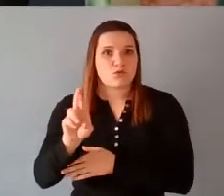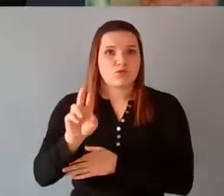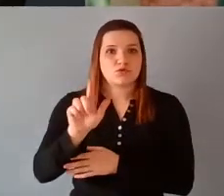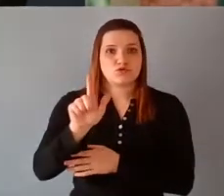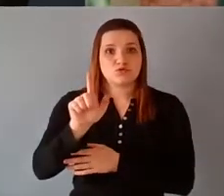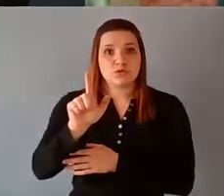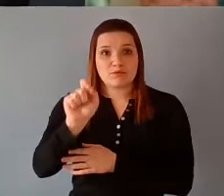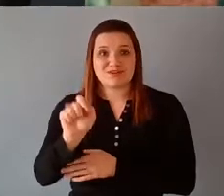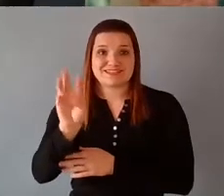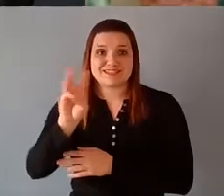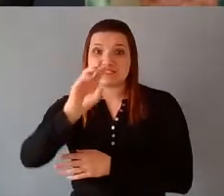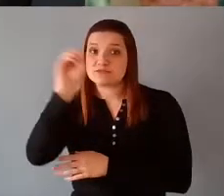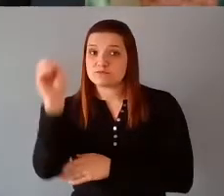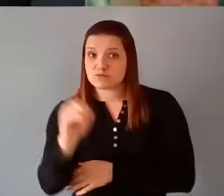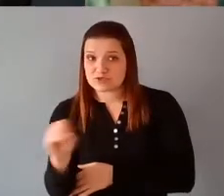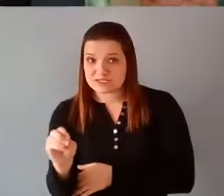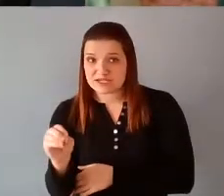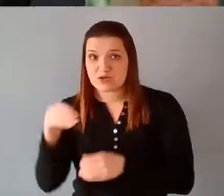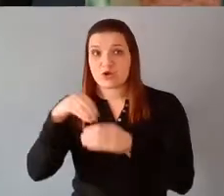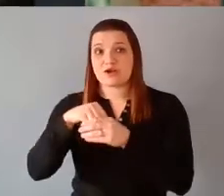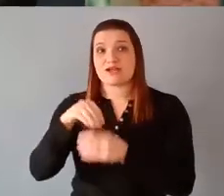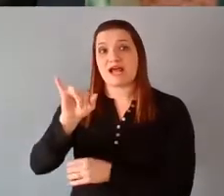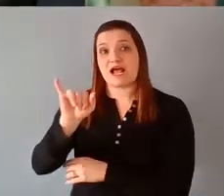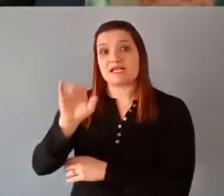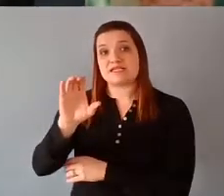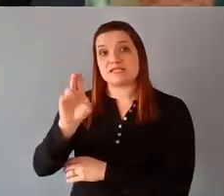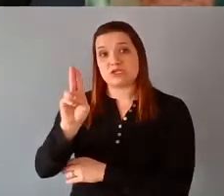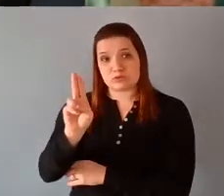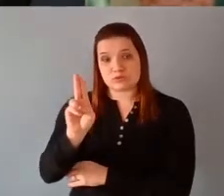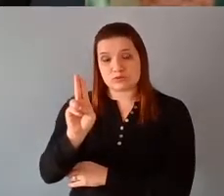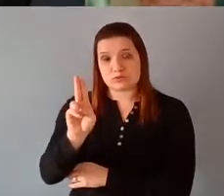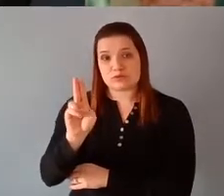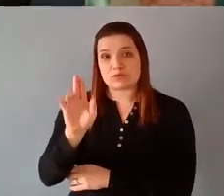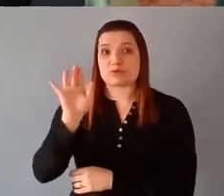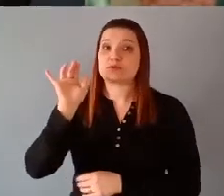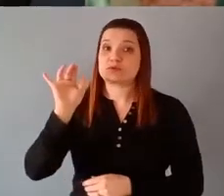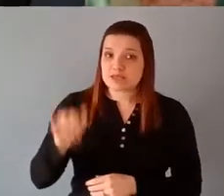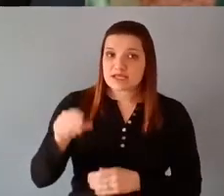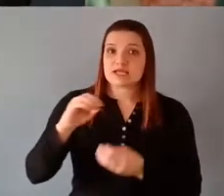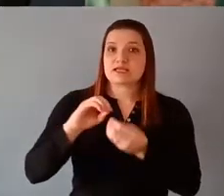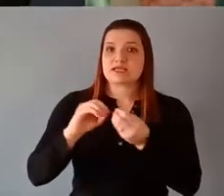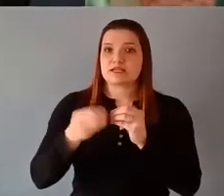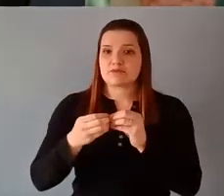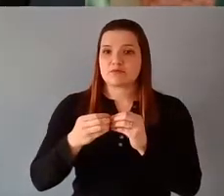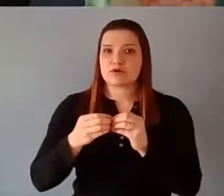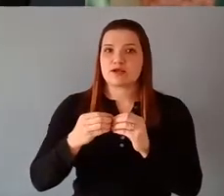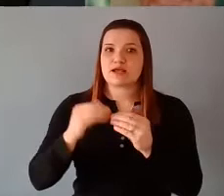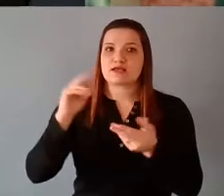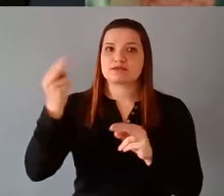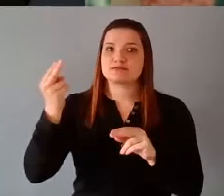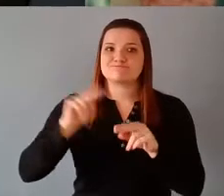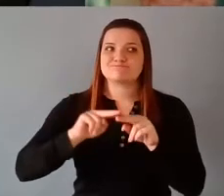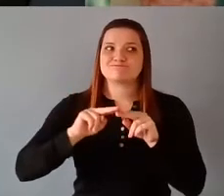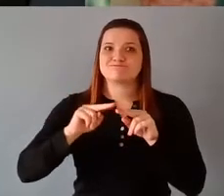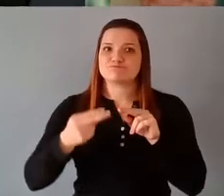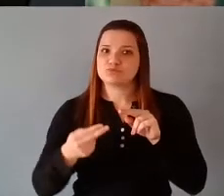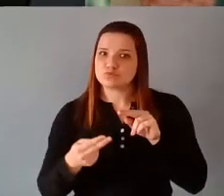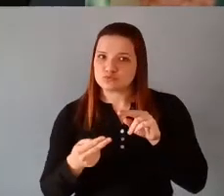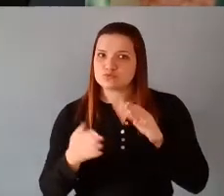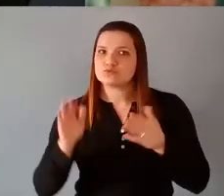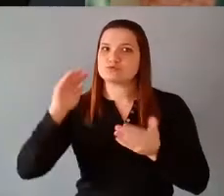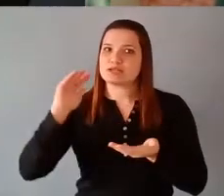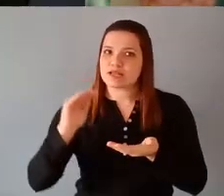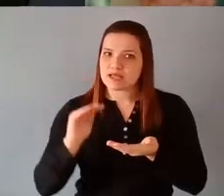21.6%, are in the ICU. So again, that number has come down. Fewer patients that end up